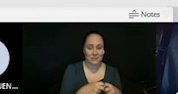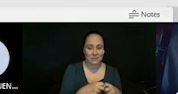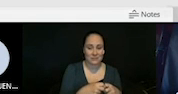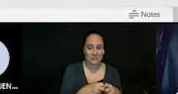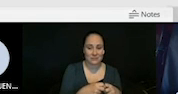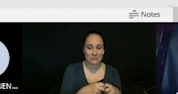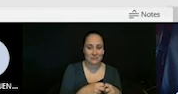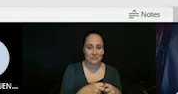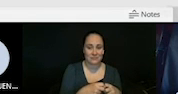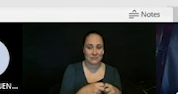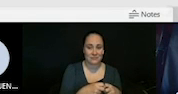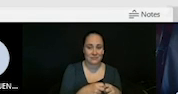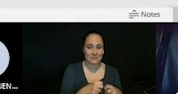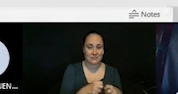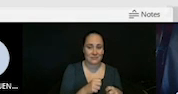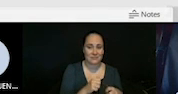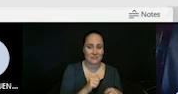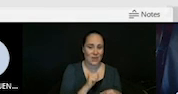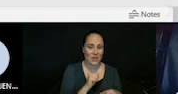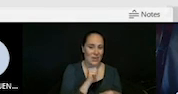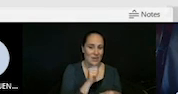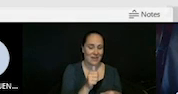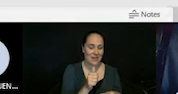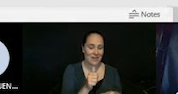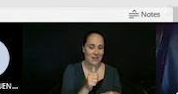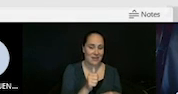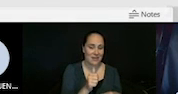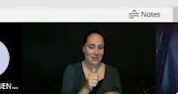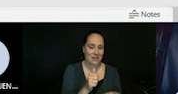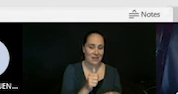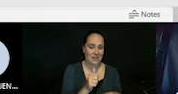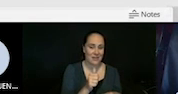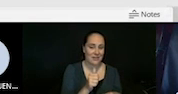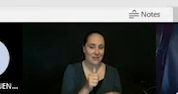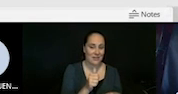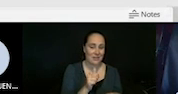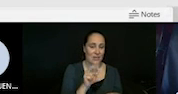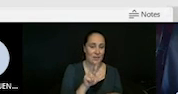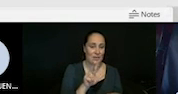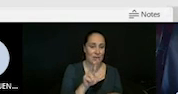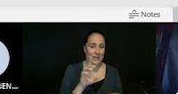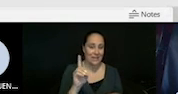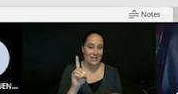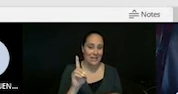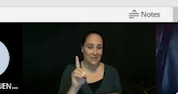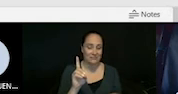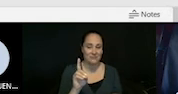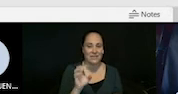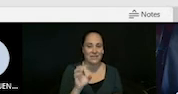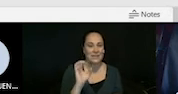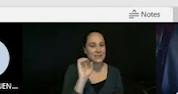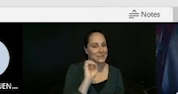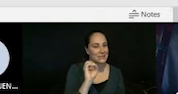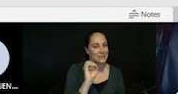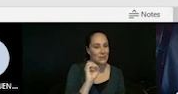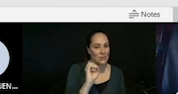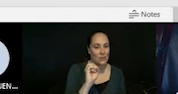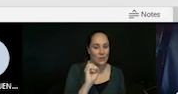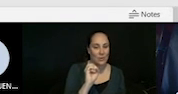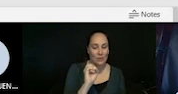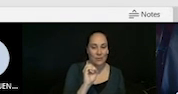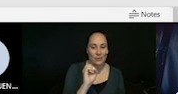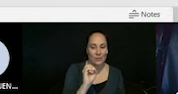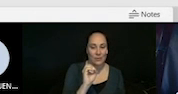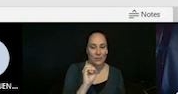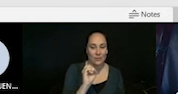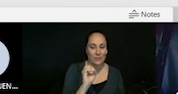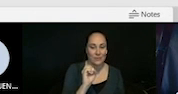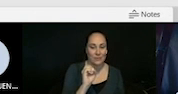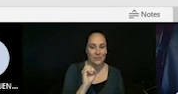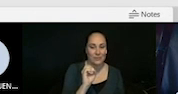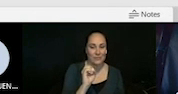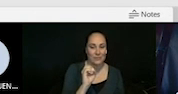problems. We solve what are known as zero-dimensional temperature conduction problems. Why? Because the math is so